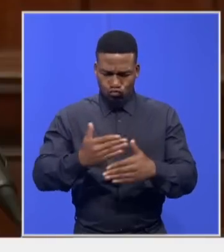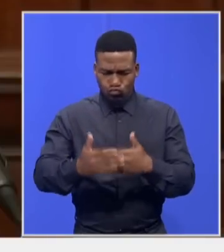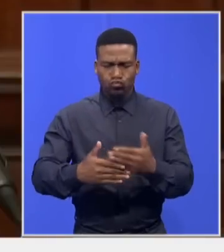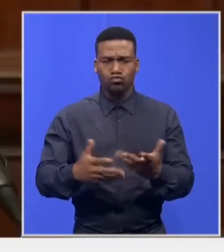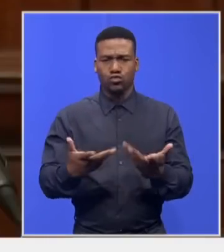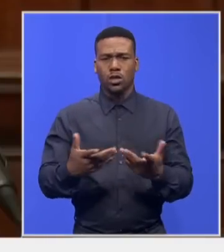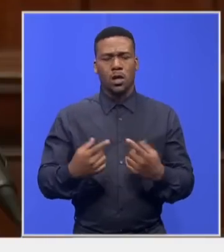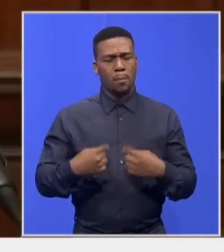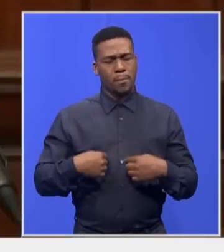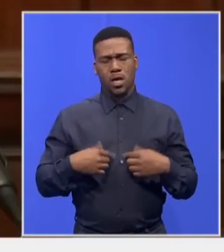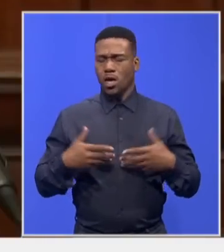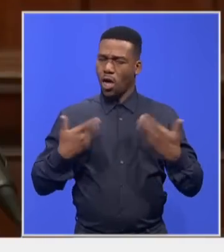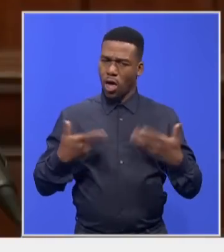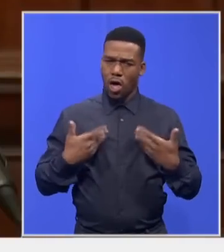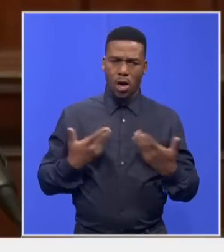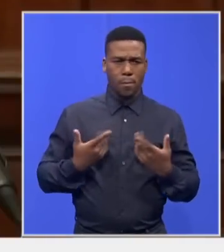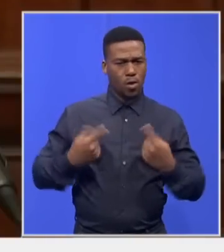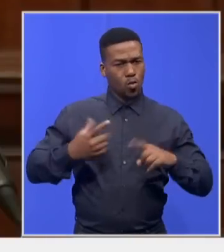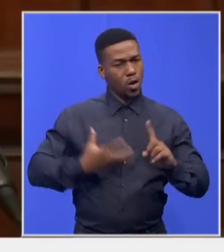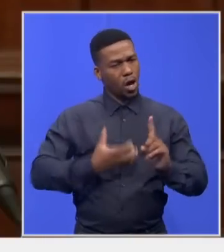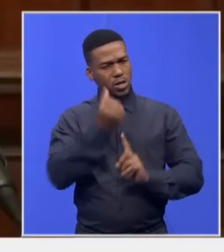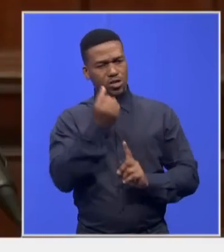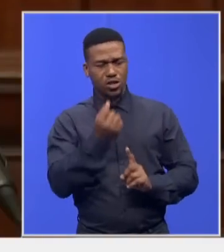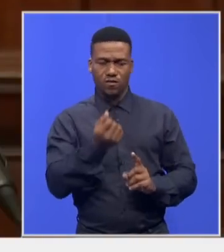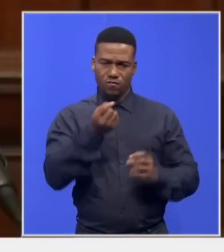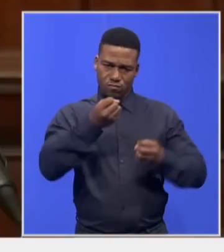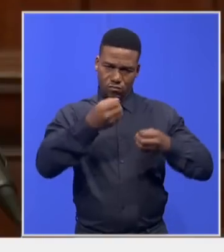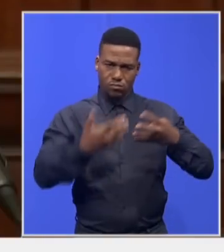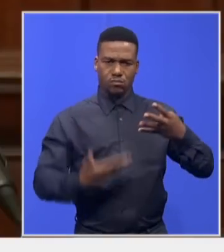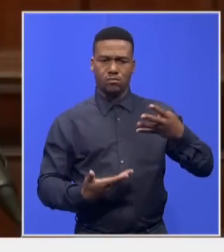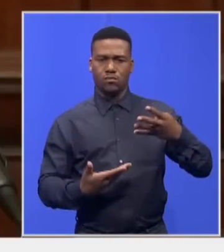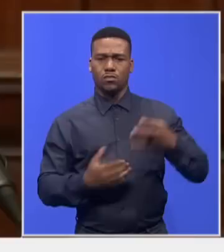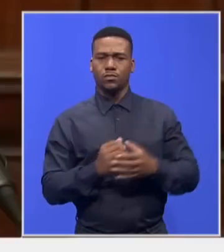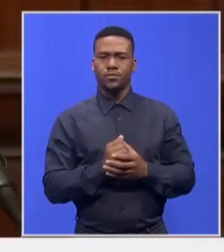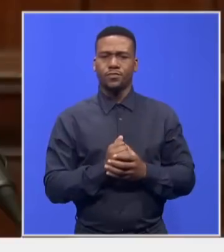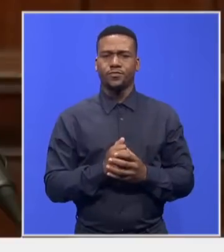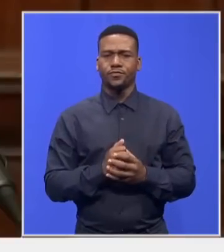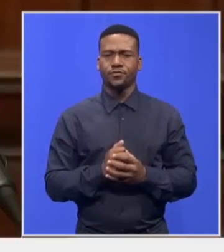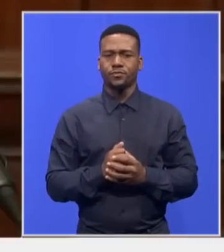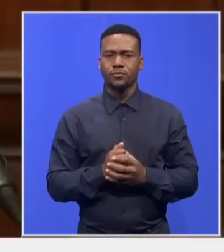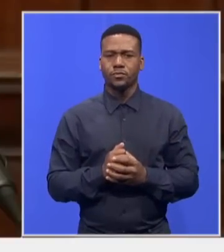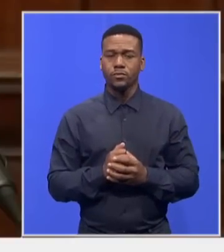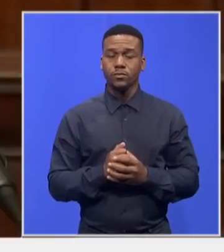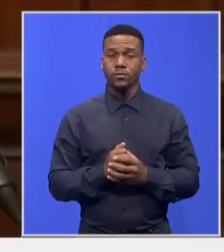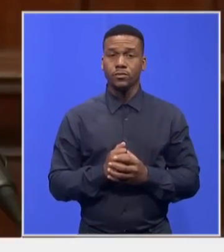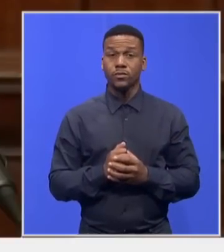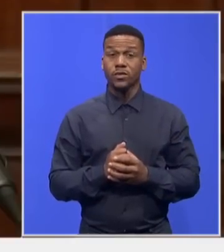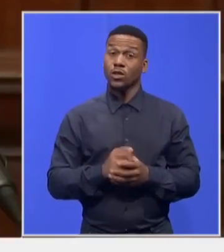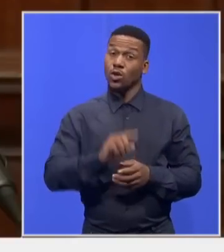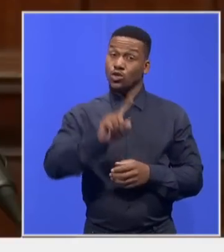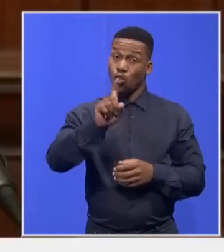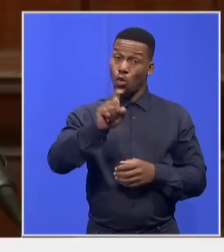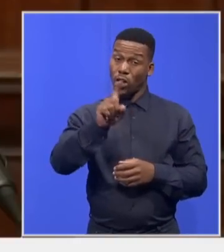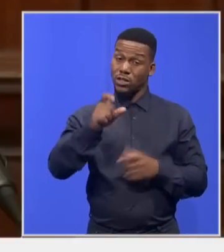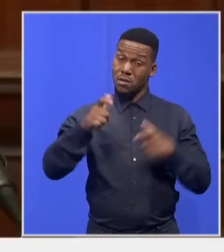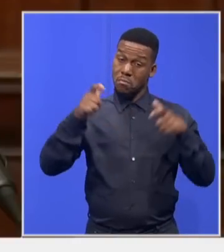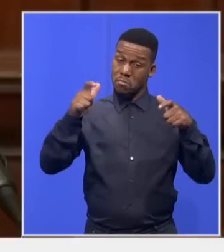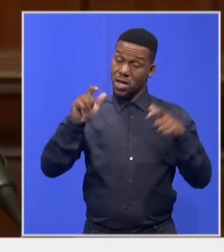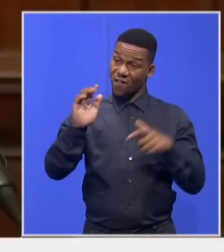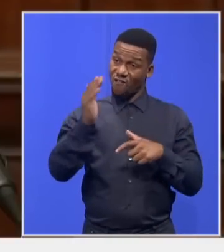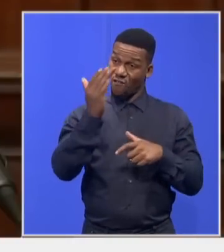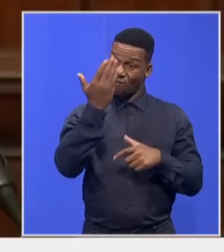have been able to achieve out of this exercise. So what is the question that is confronting us? So essentially we have